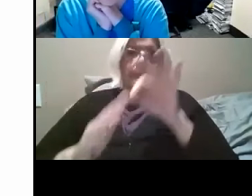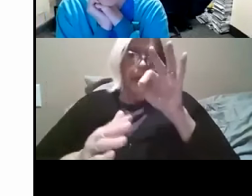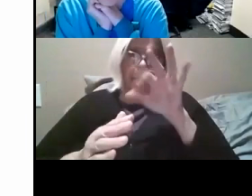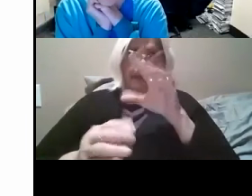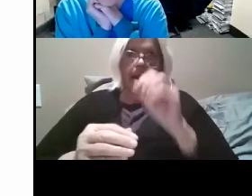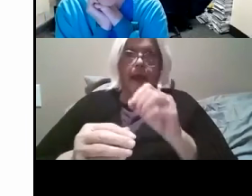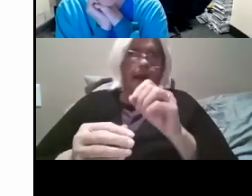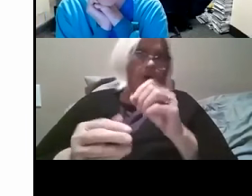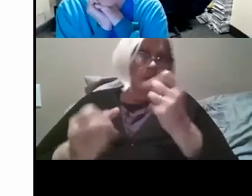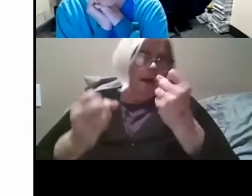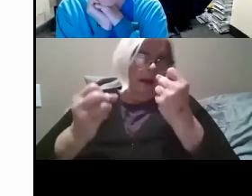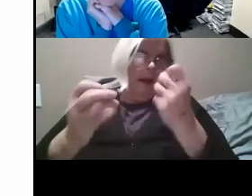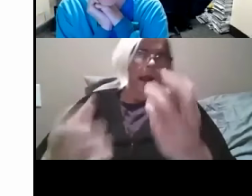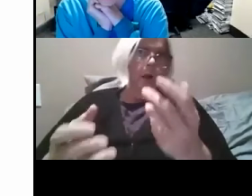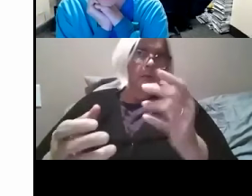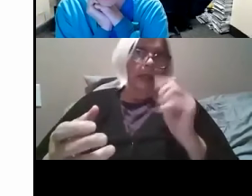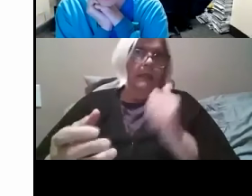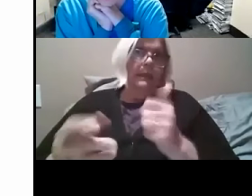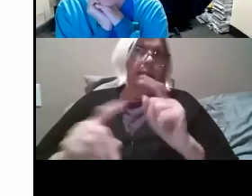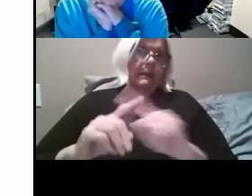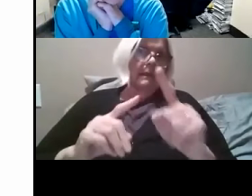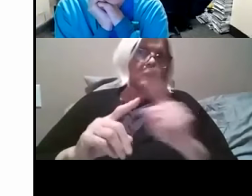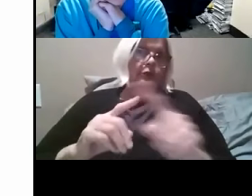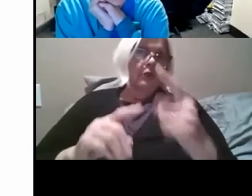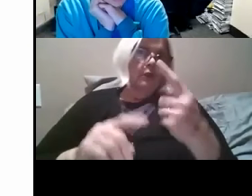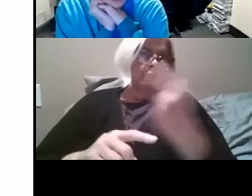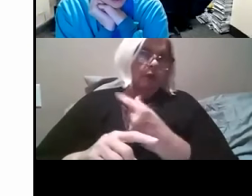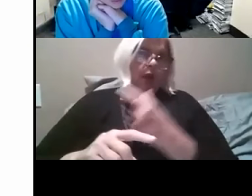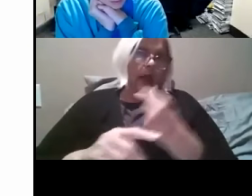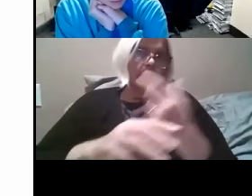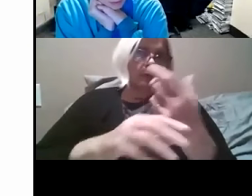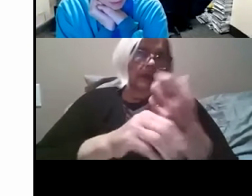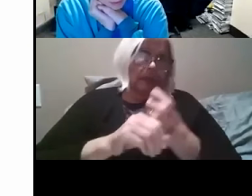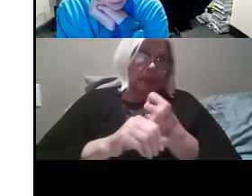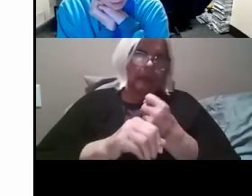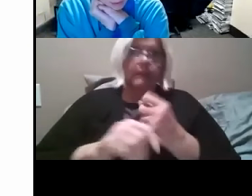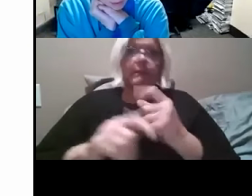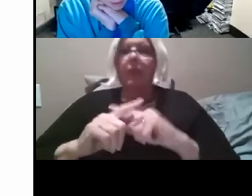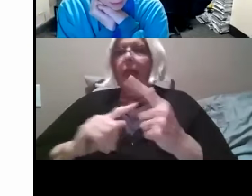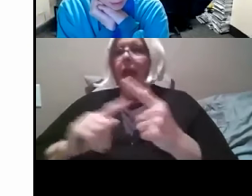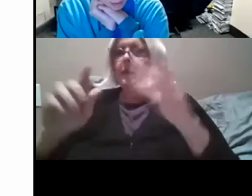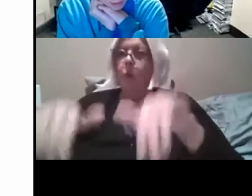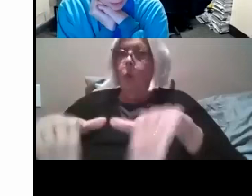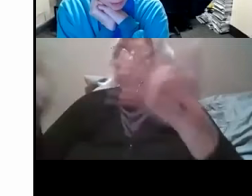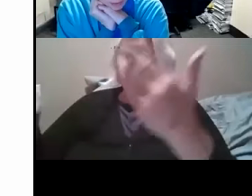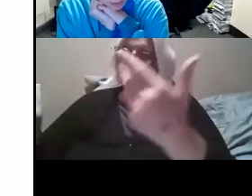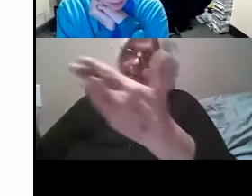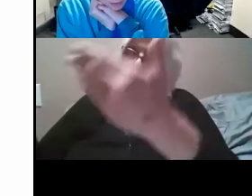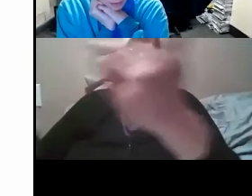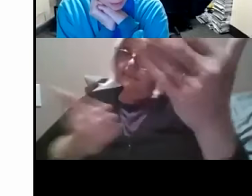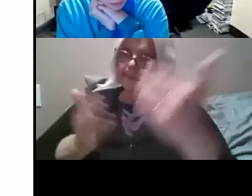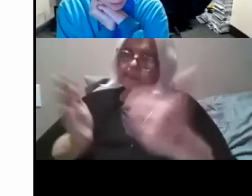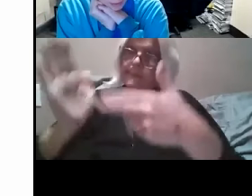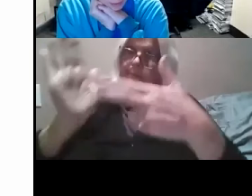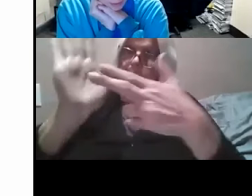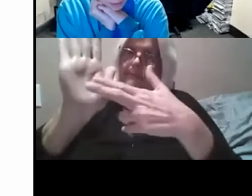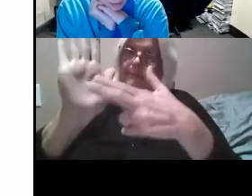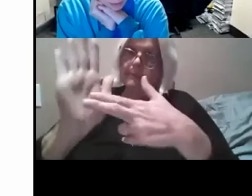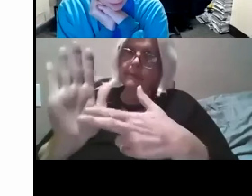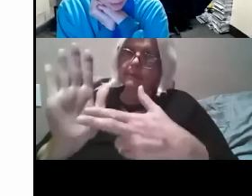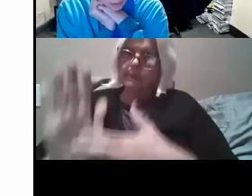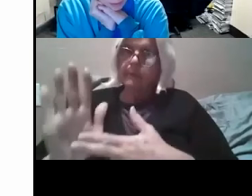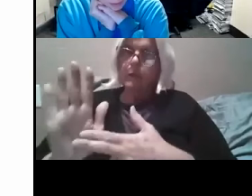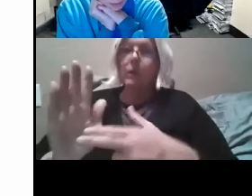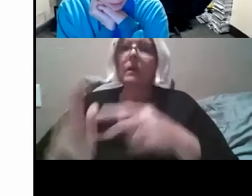state, but we're going to get weekly shipments of the vaccine. And so the supply is kind of limited in that